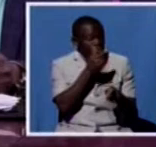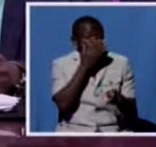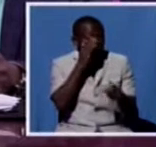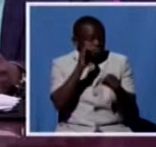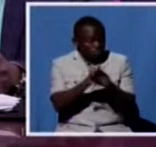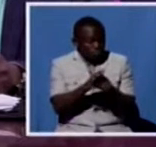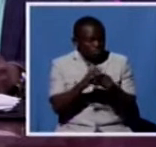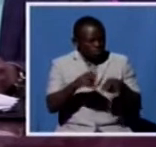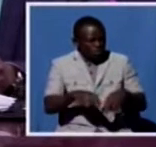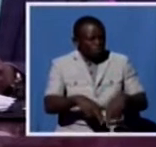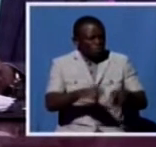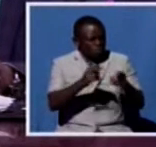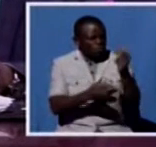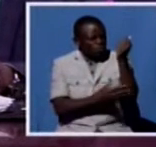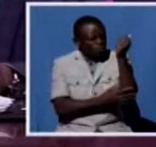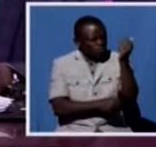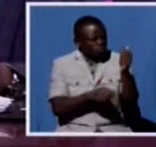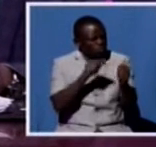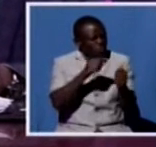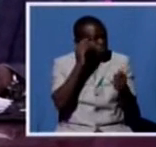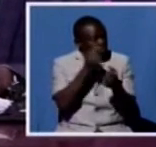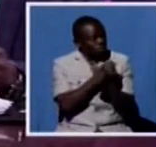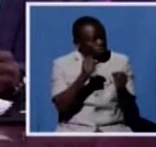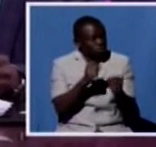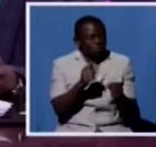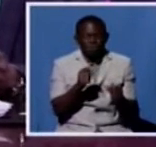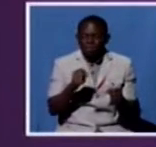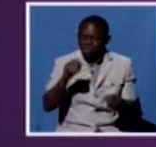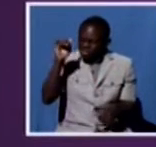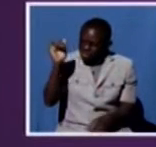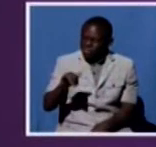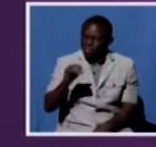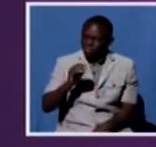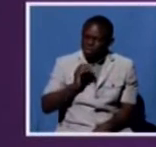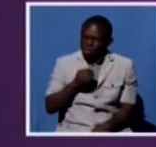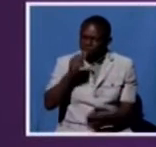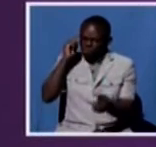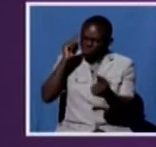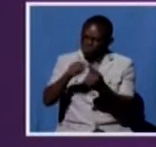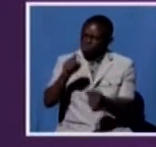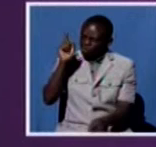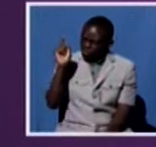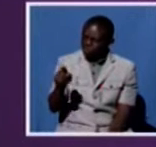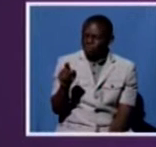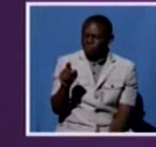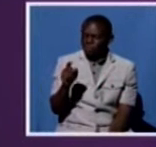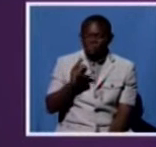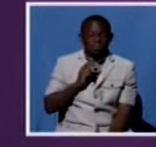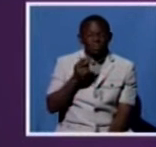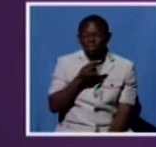end. Yes, that's our dream. That's our dream, and we are not sleeping on